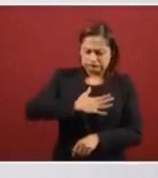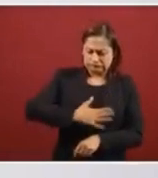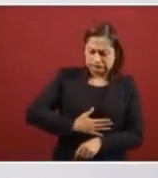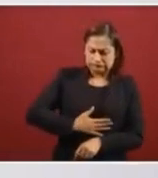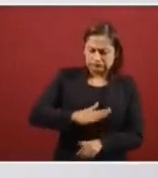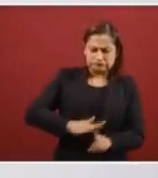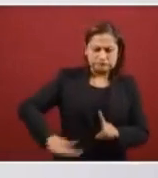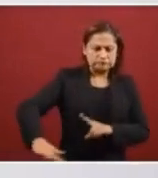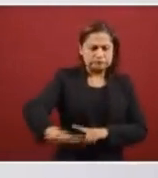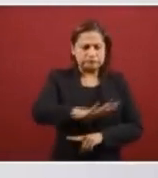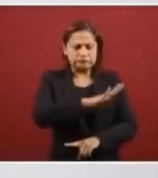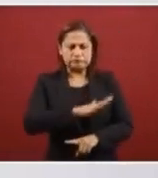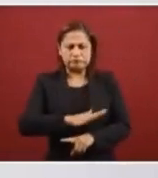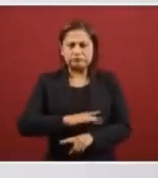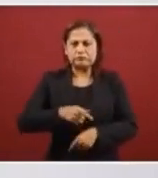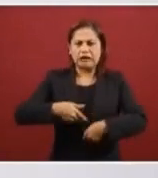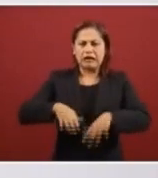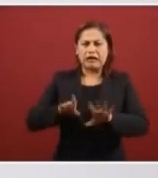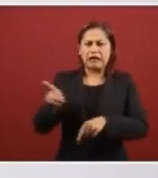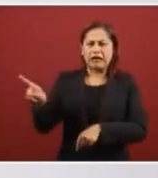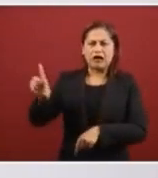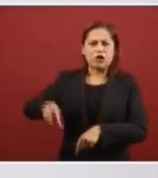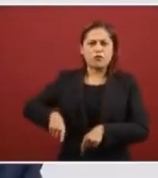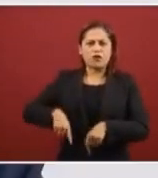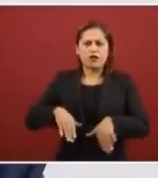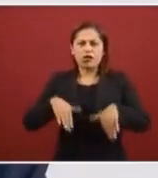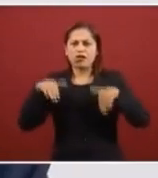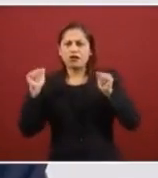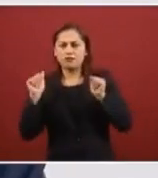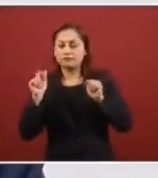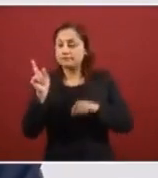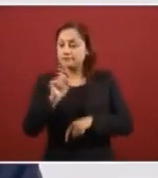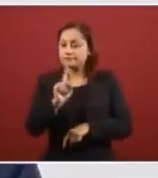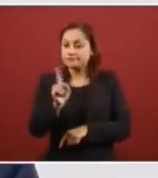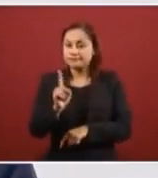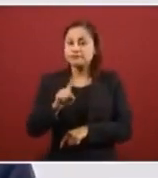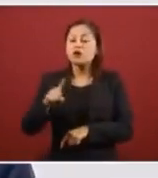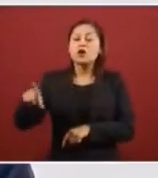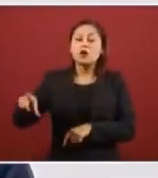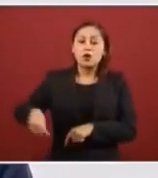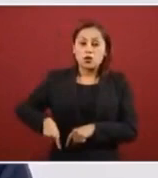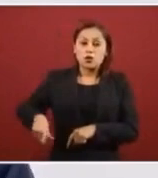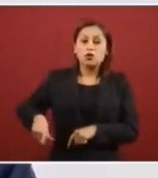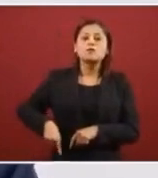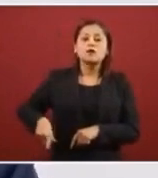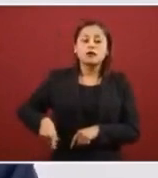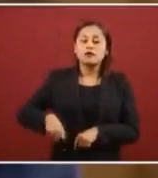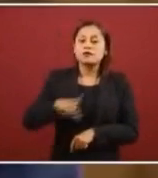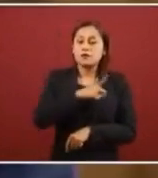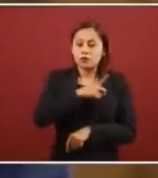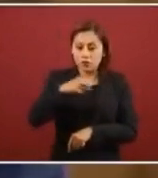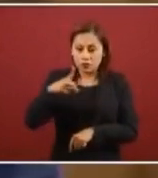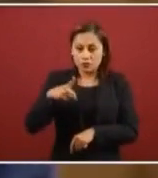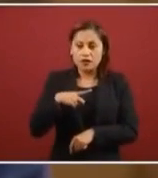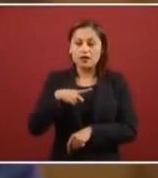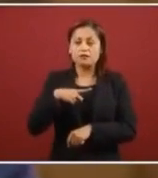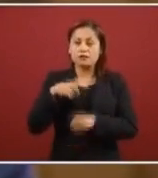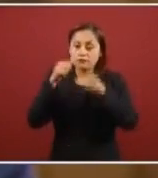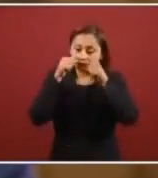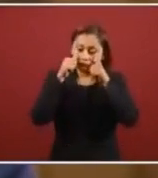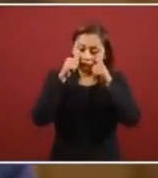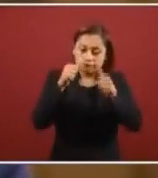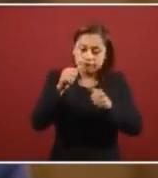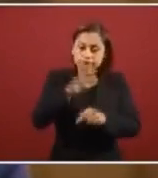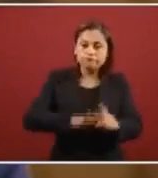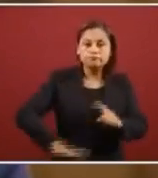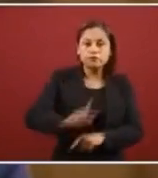injustice with the obligations of the government we need to play clean and to use the state to